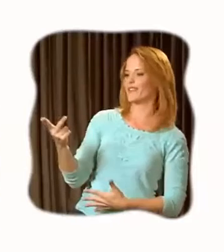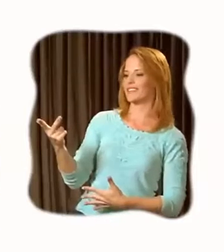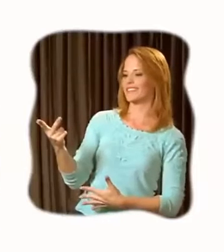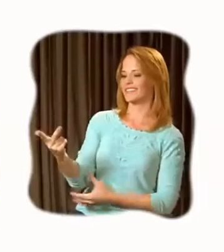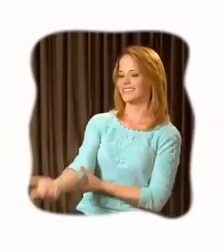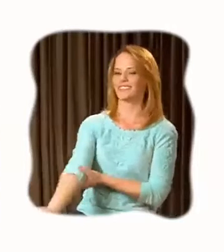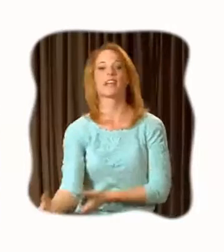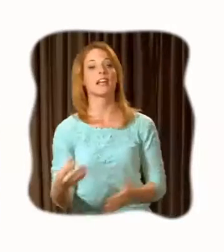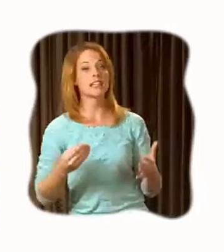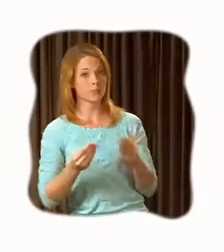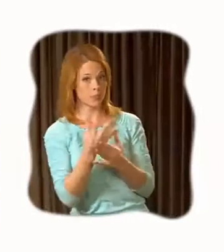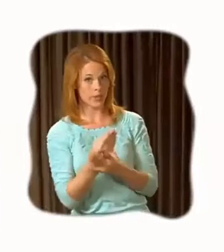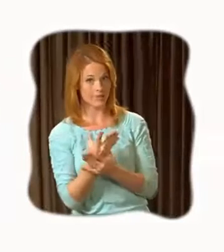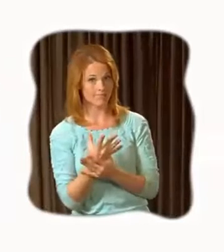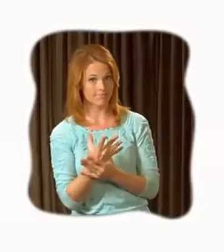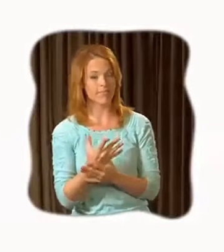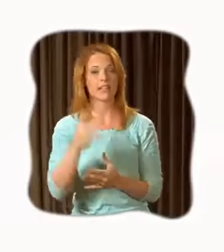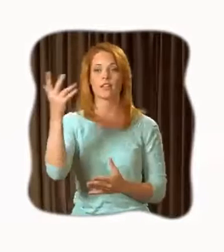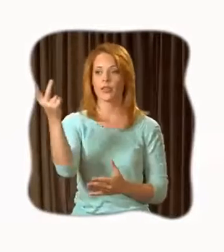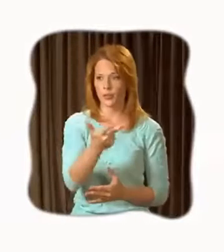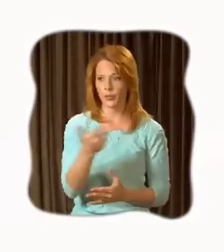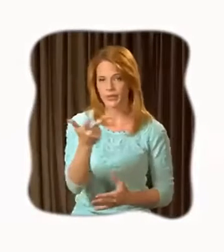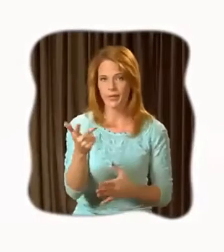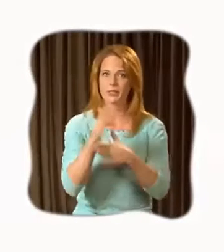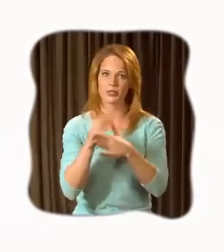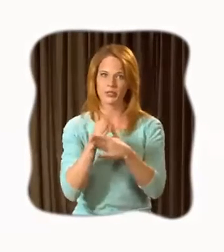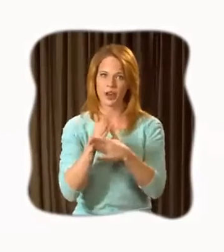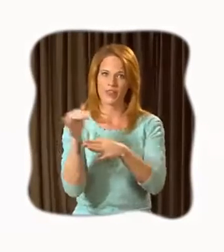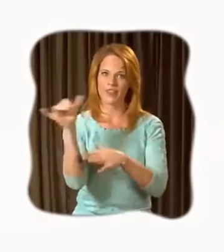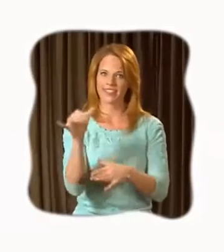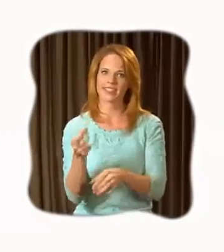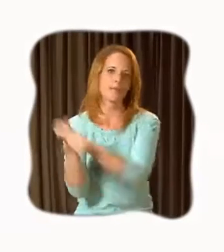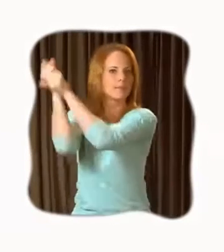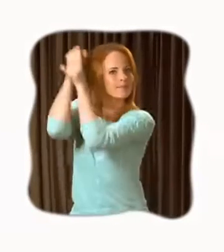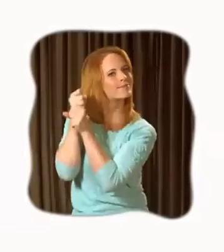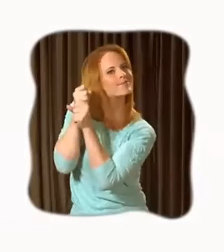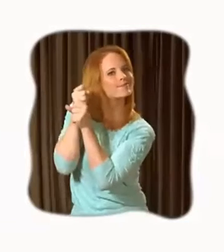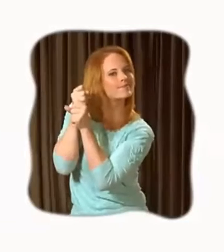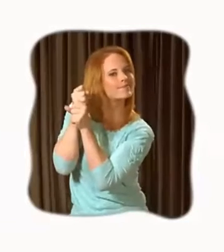she said. In spring, Chester and Wilson and Lily shared the same umbrella.